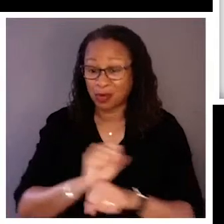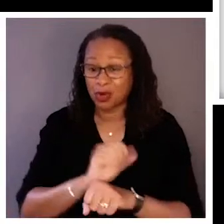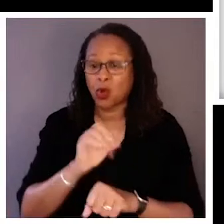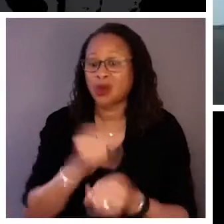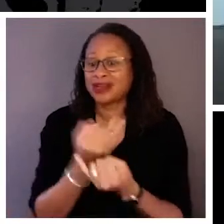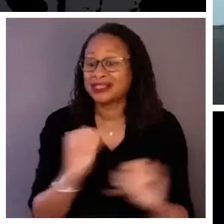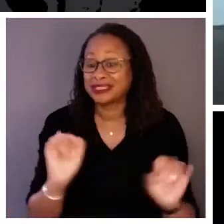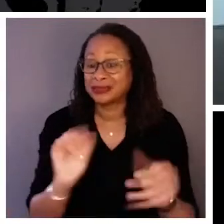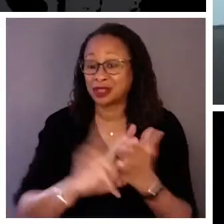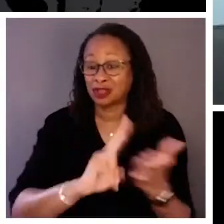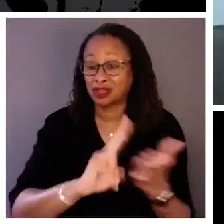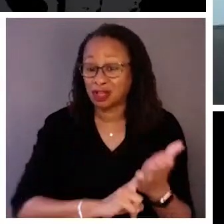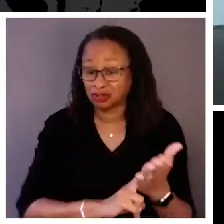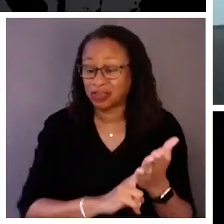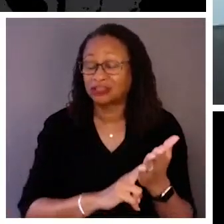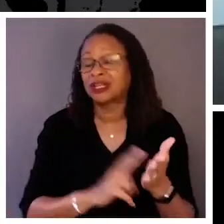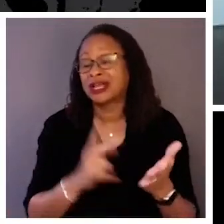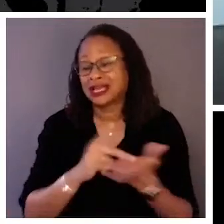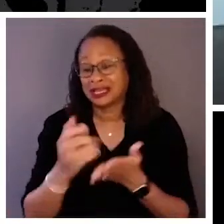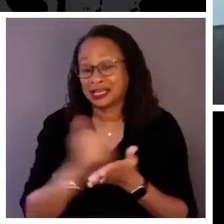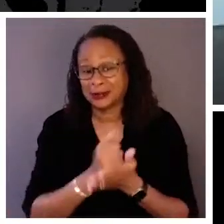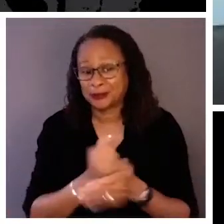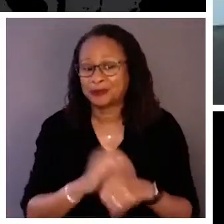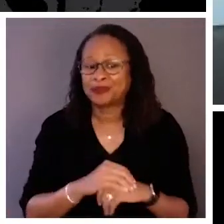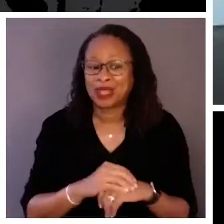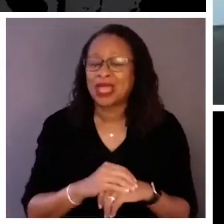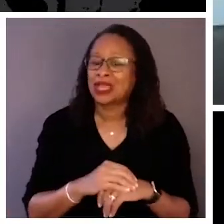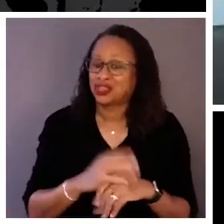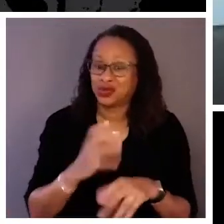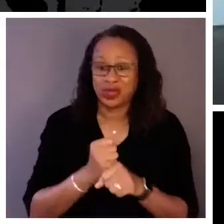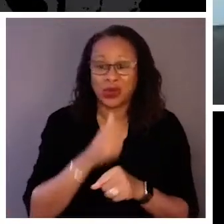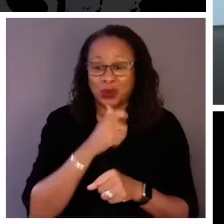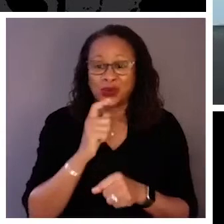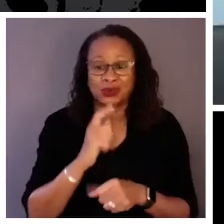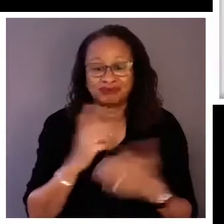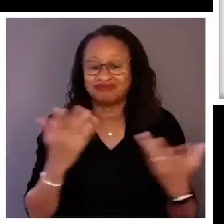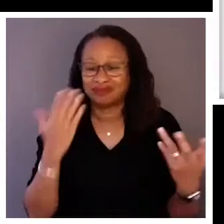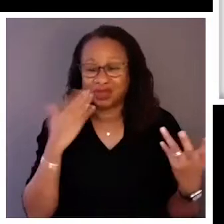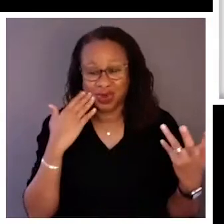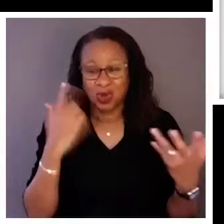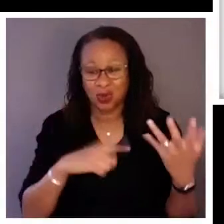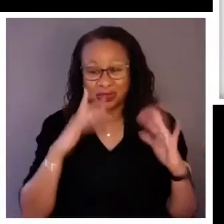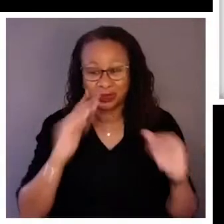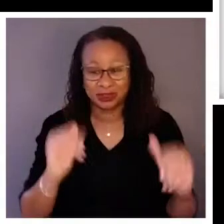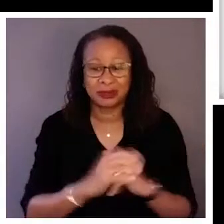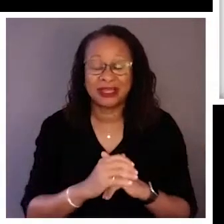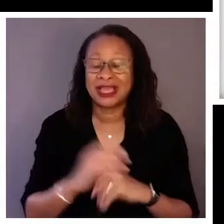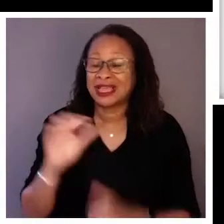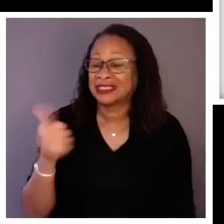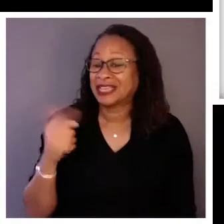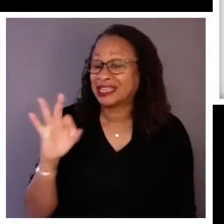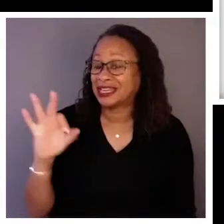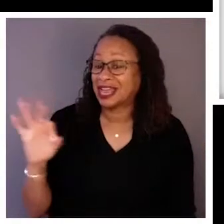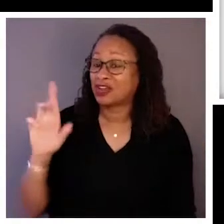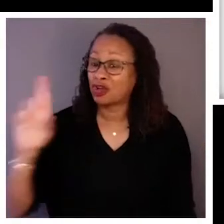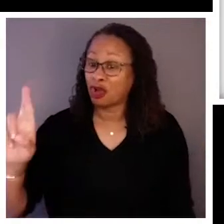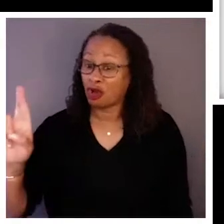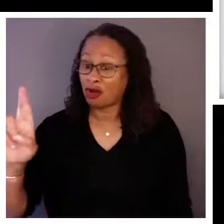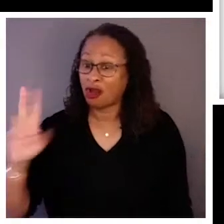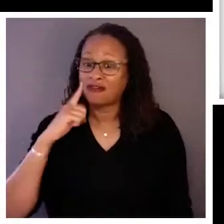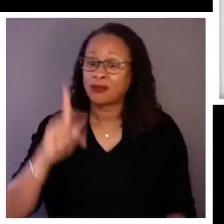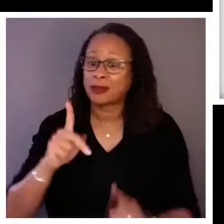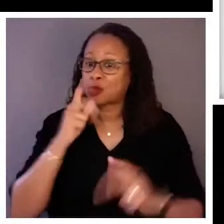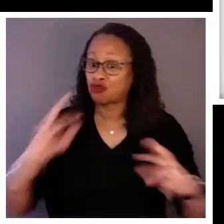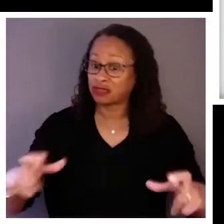contractor income. And those of you who get these every year, you know who you are and you know to expect it. 1099-R for those who are retired or